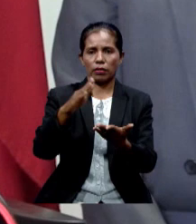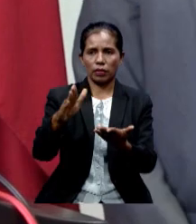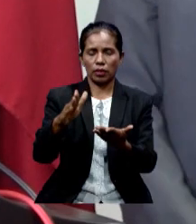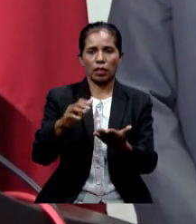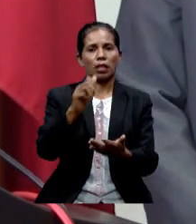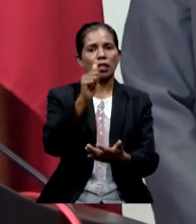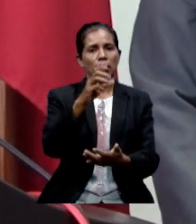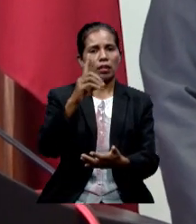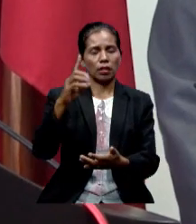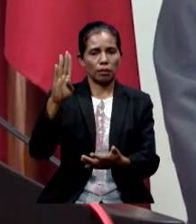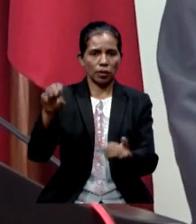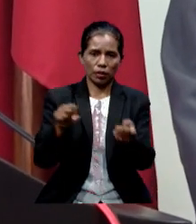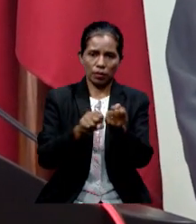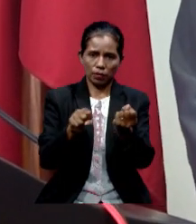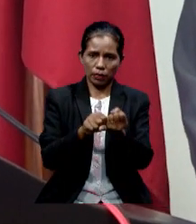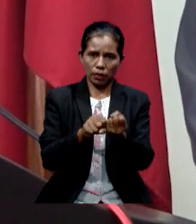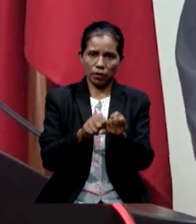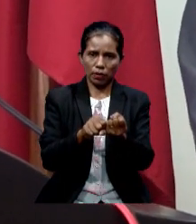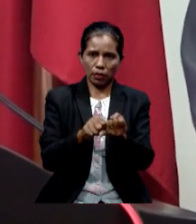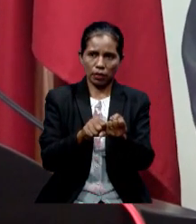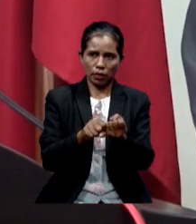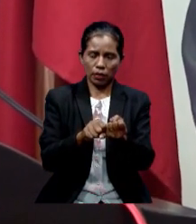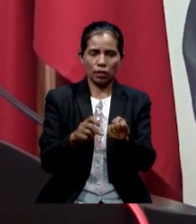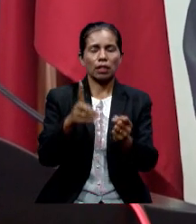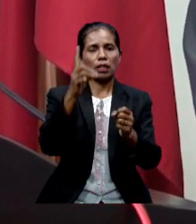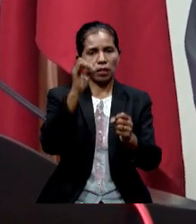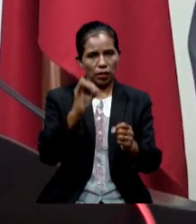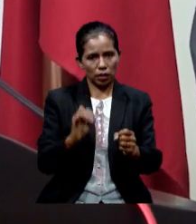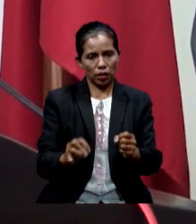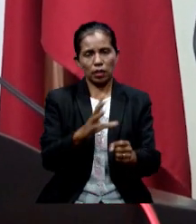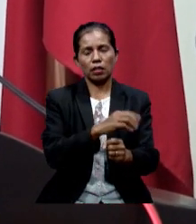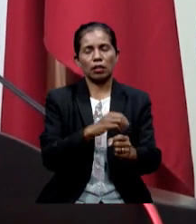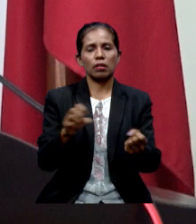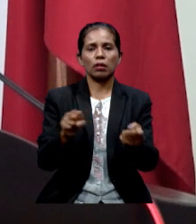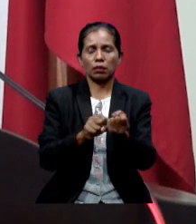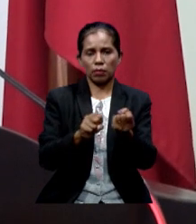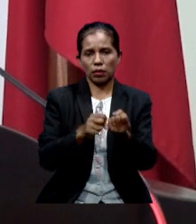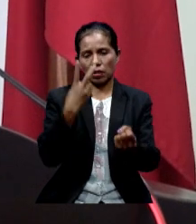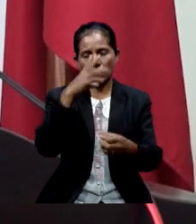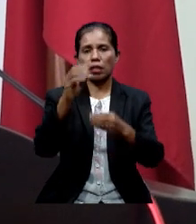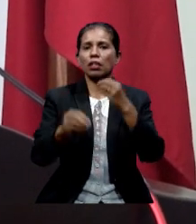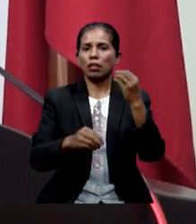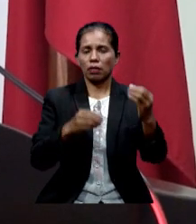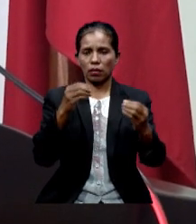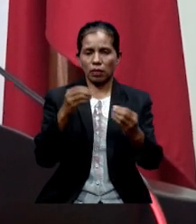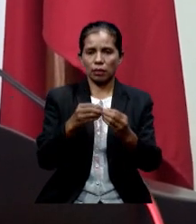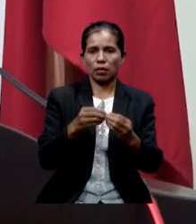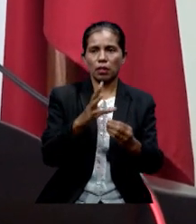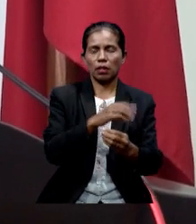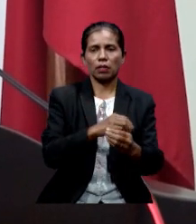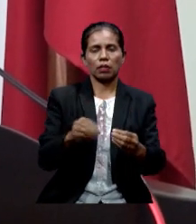ADB support in West Dili in terms of water supply, as well as in